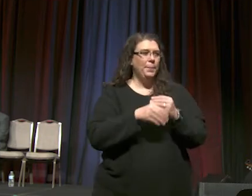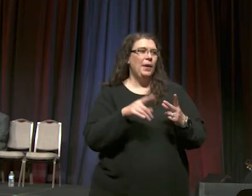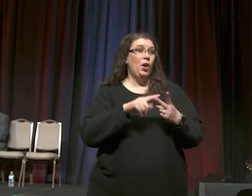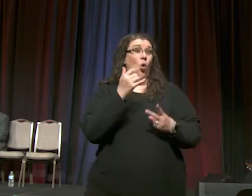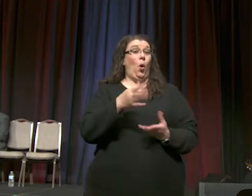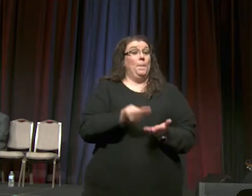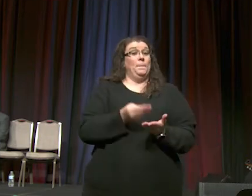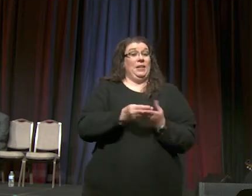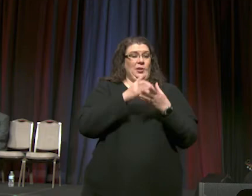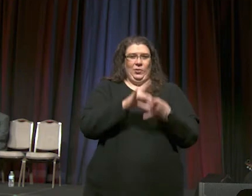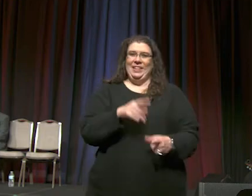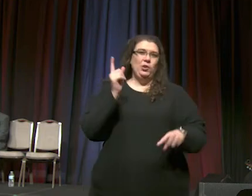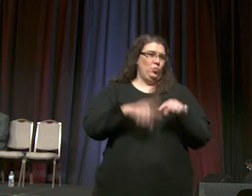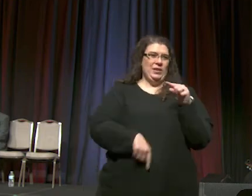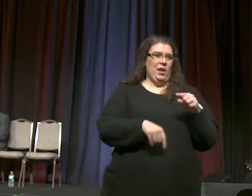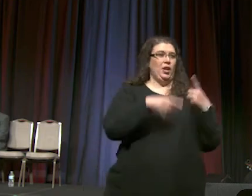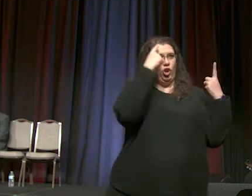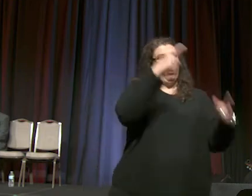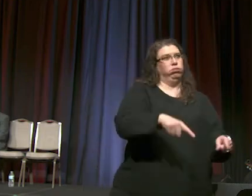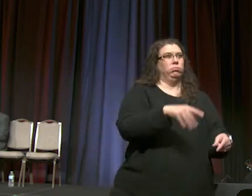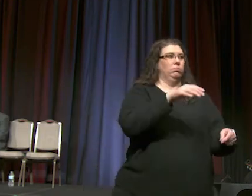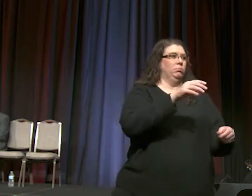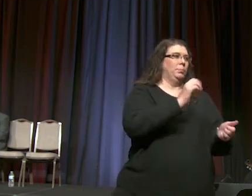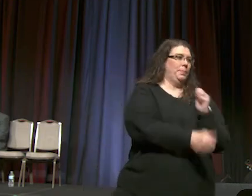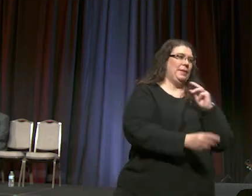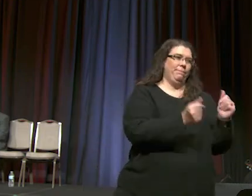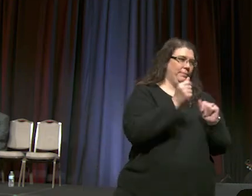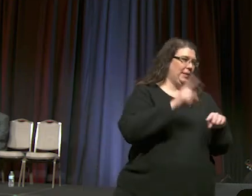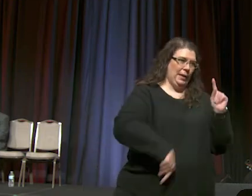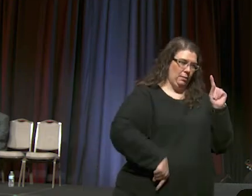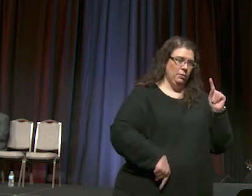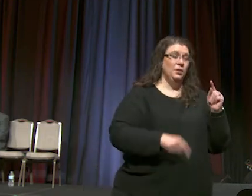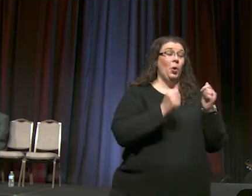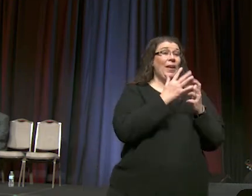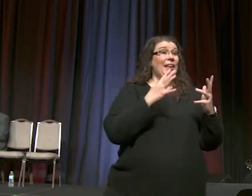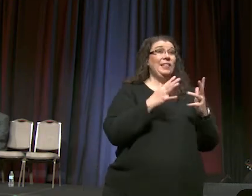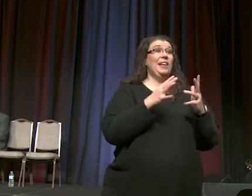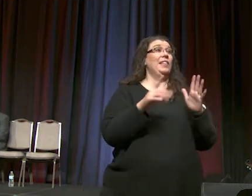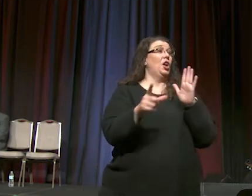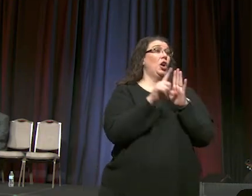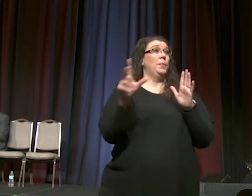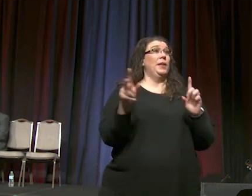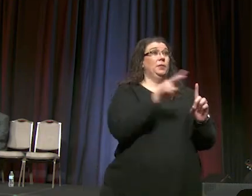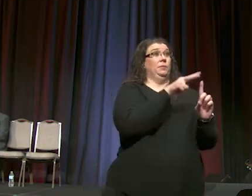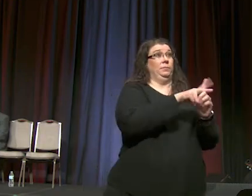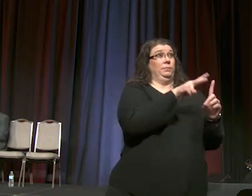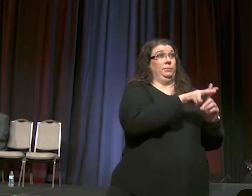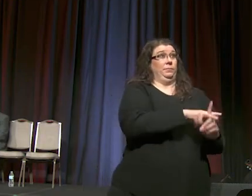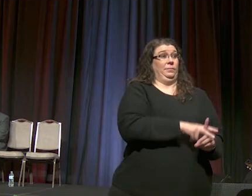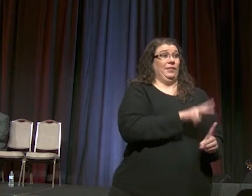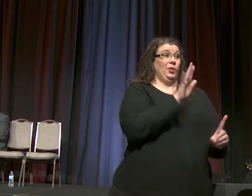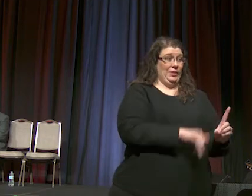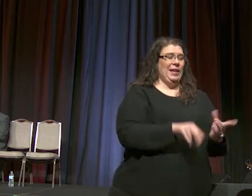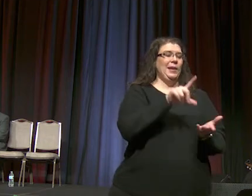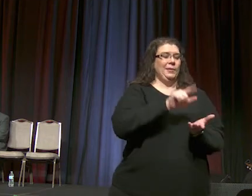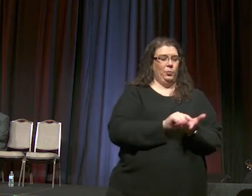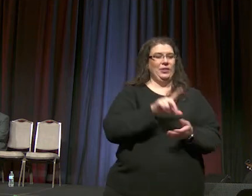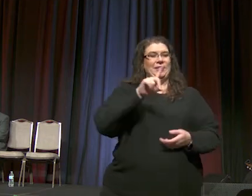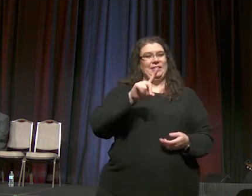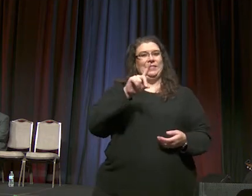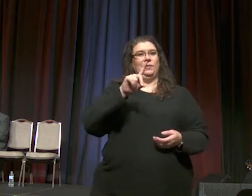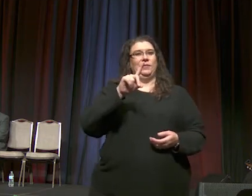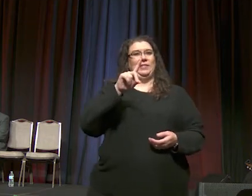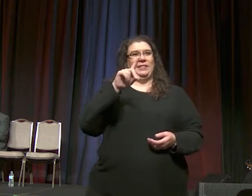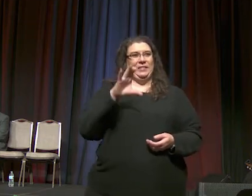implications. So anything that is automatically assigned to a consent calendar is printed in the DCA along